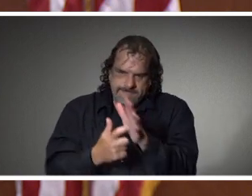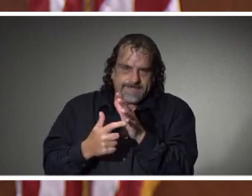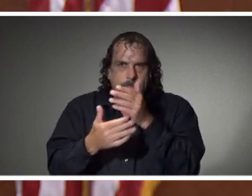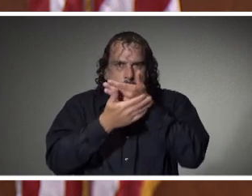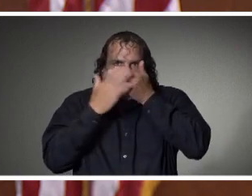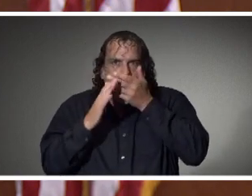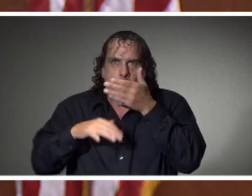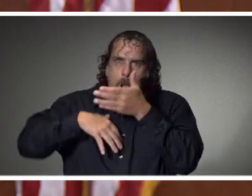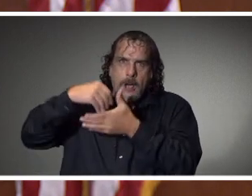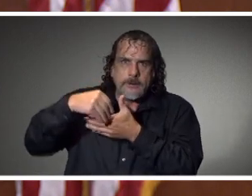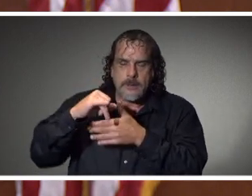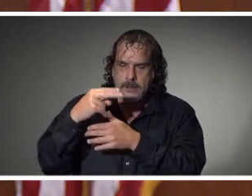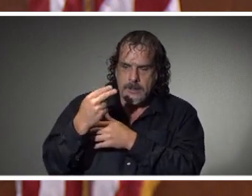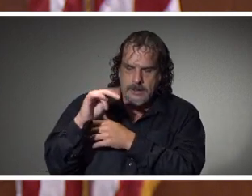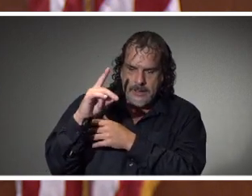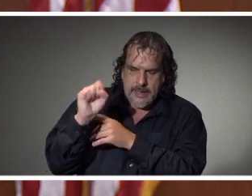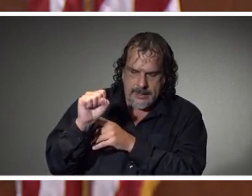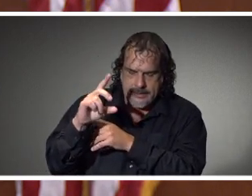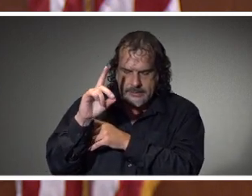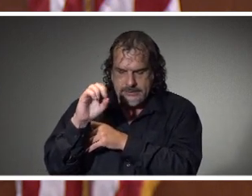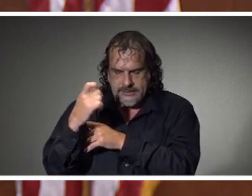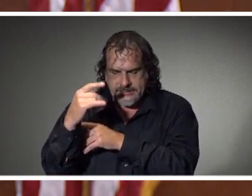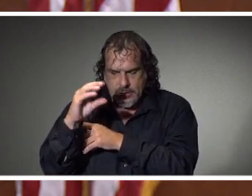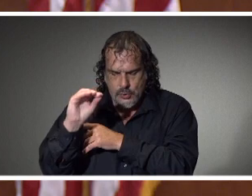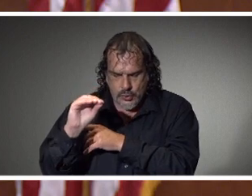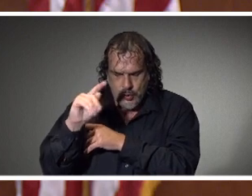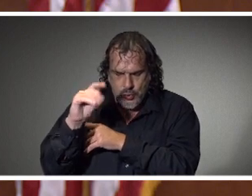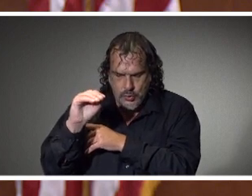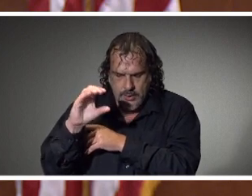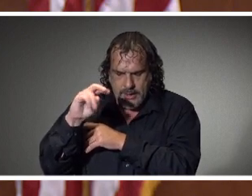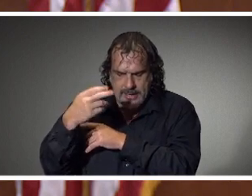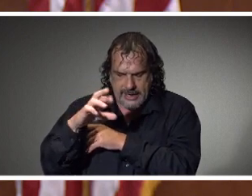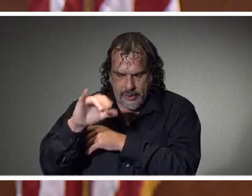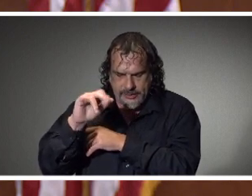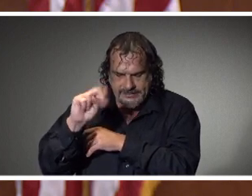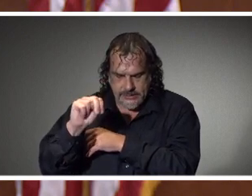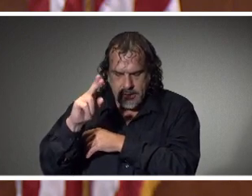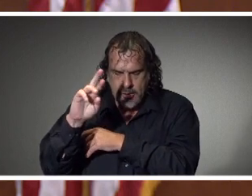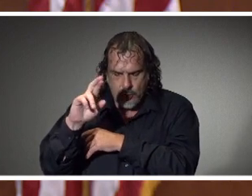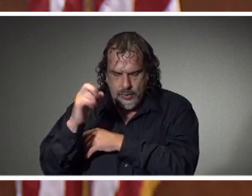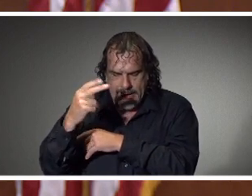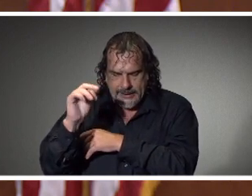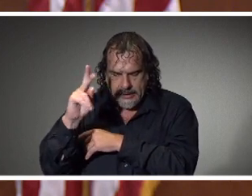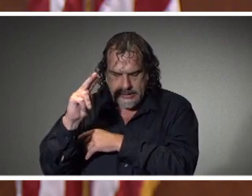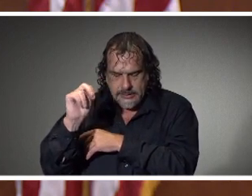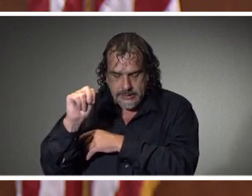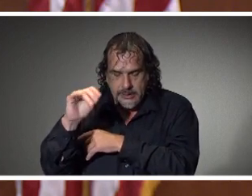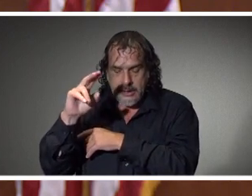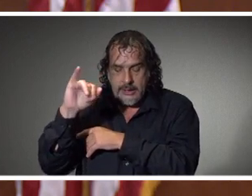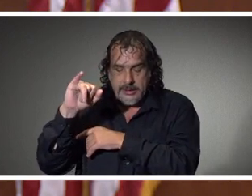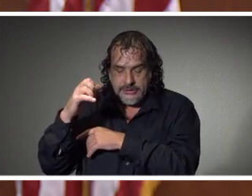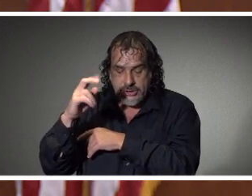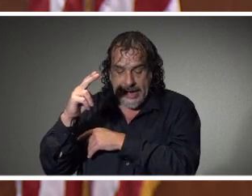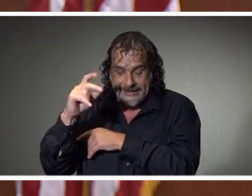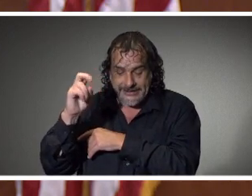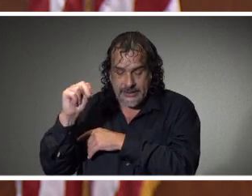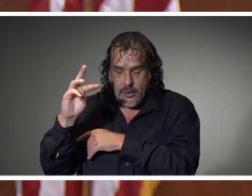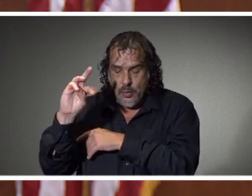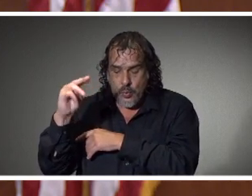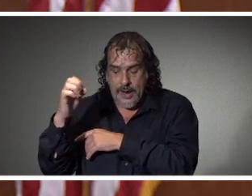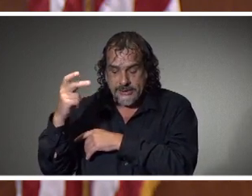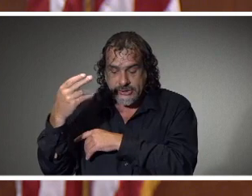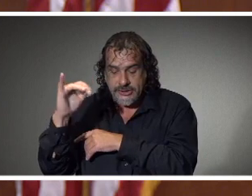public. Hines, DeSoto, Harrison, Rankin, Jackson, Washington, Madison, Grenada,